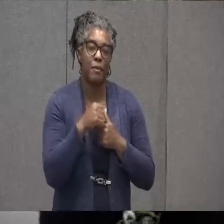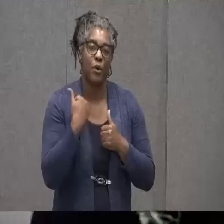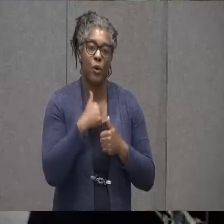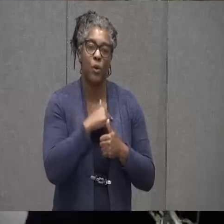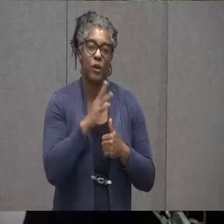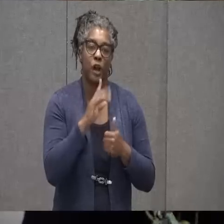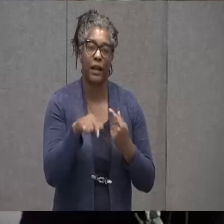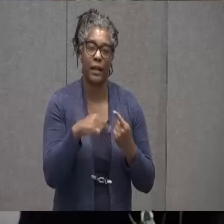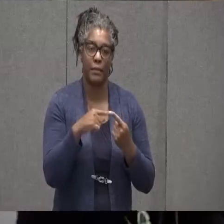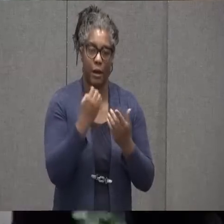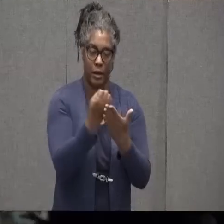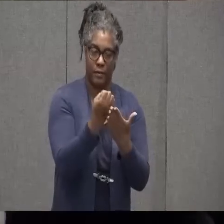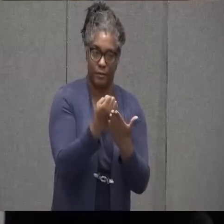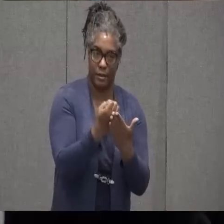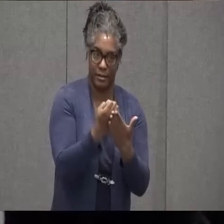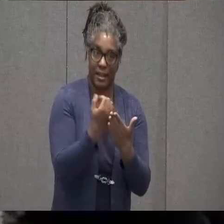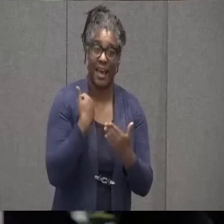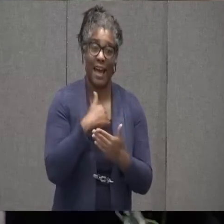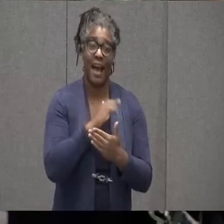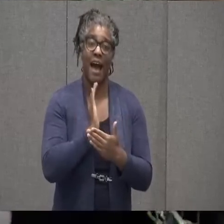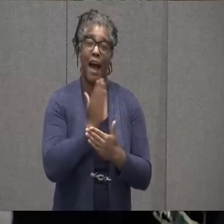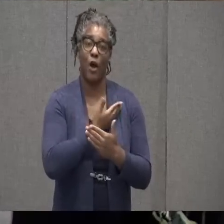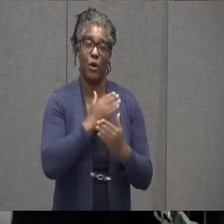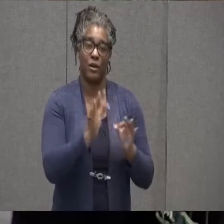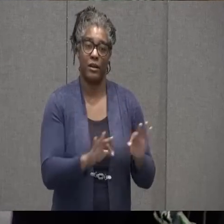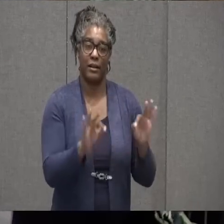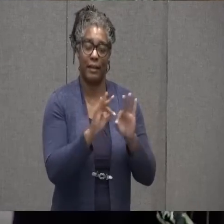question again this week is